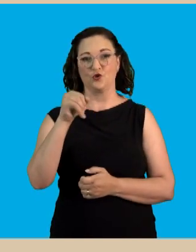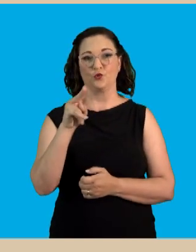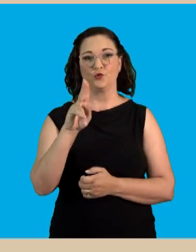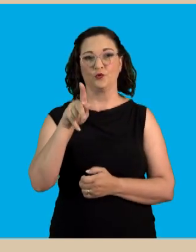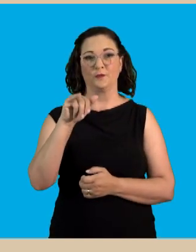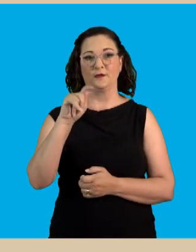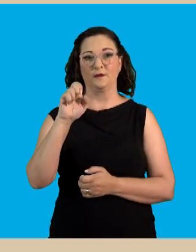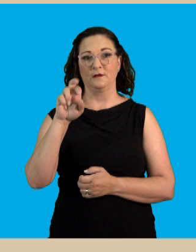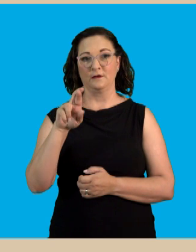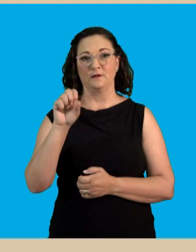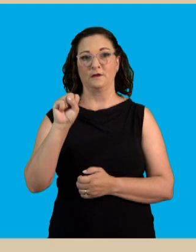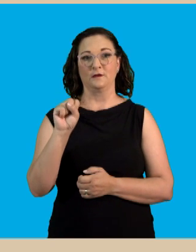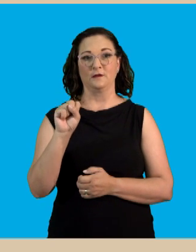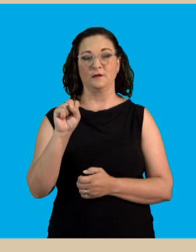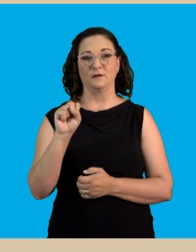Jupiter,